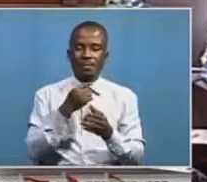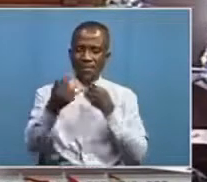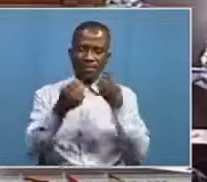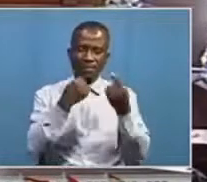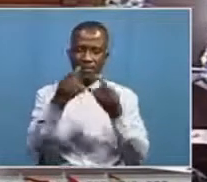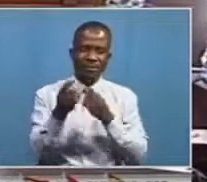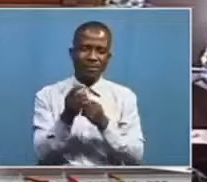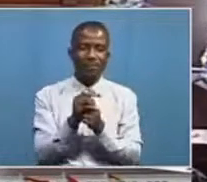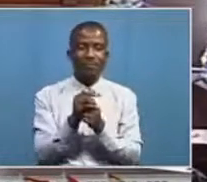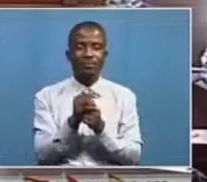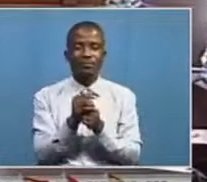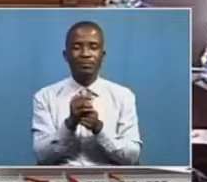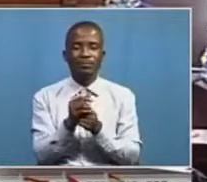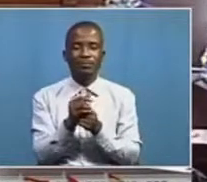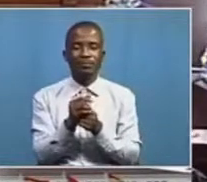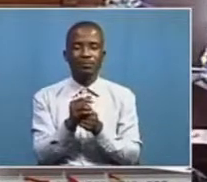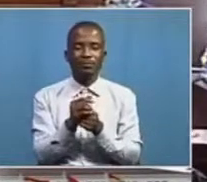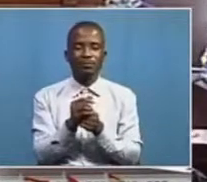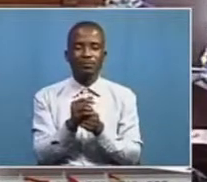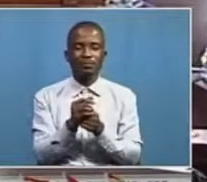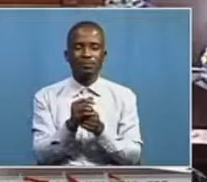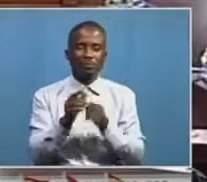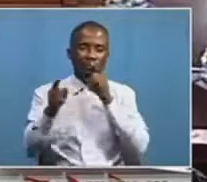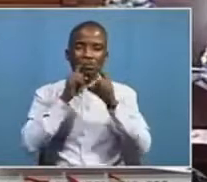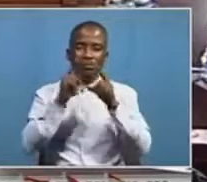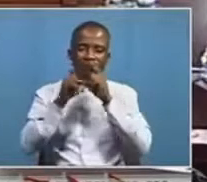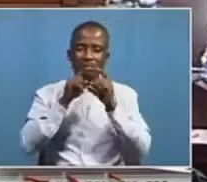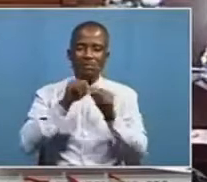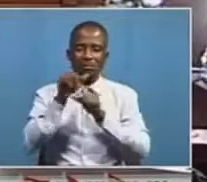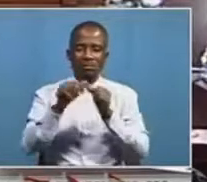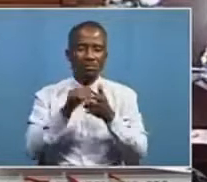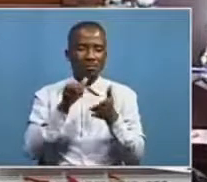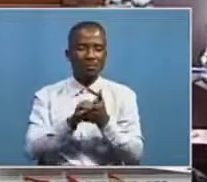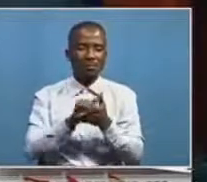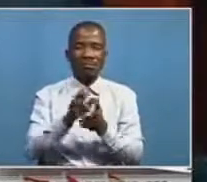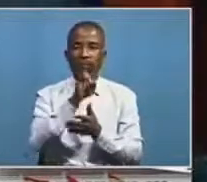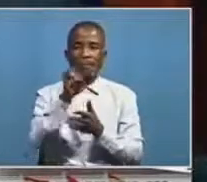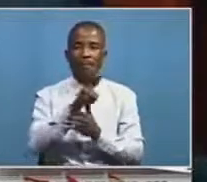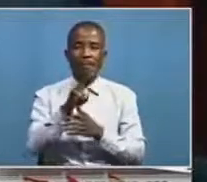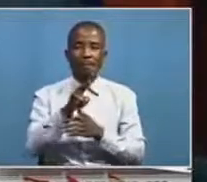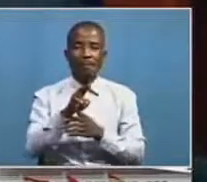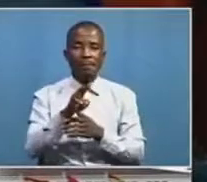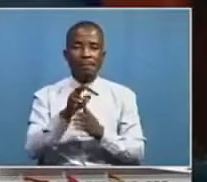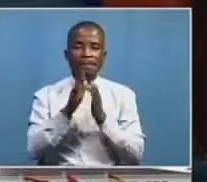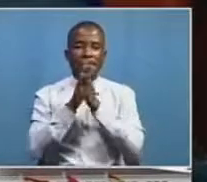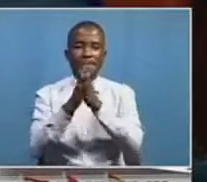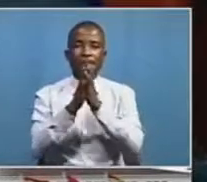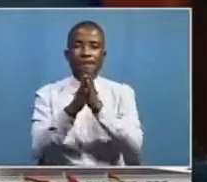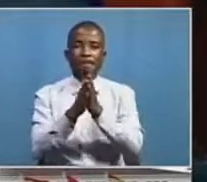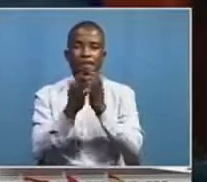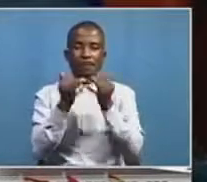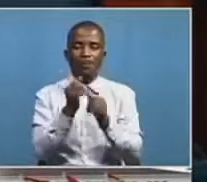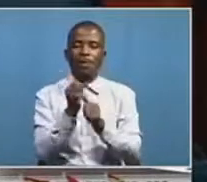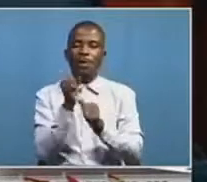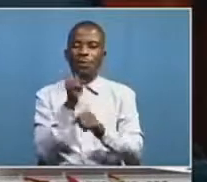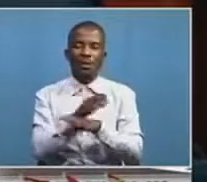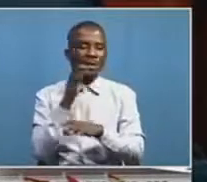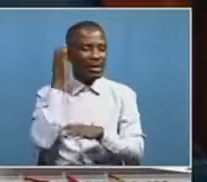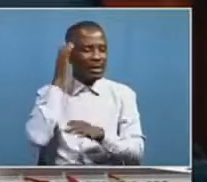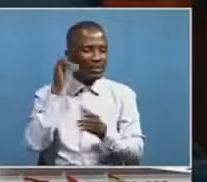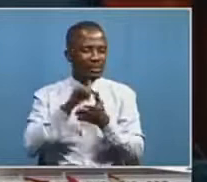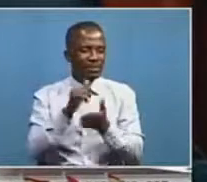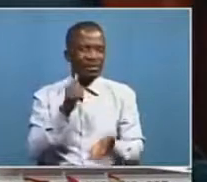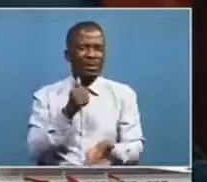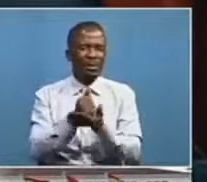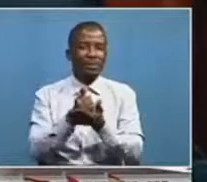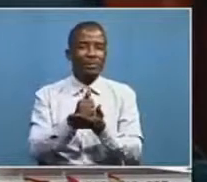and the testimony of PW1 spoke to issues raised in this request to admit facts. We have already held that the correction made